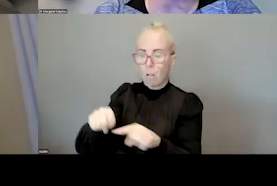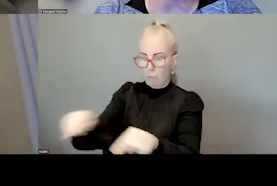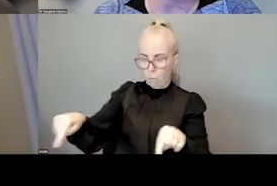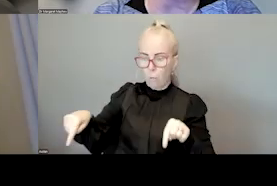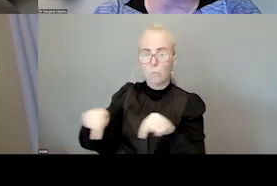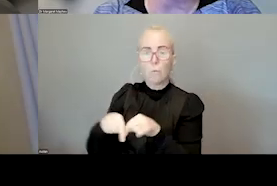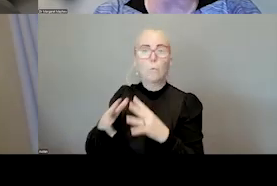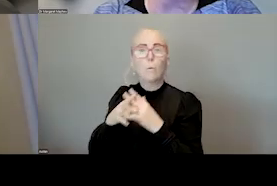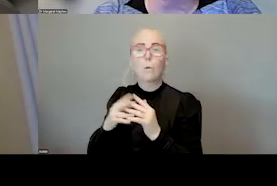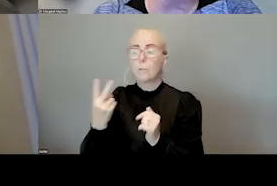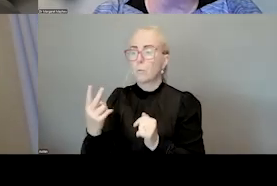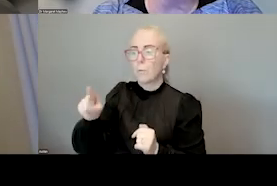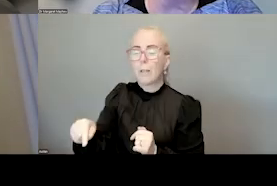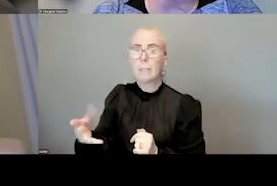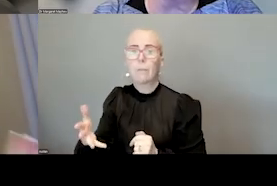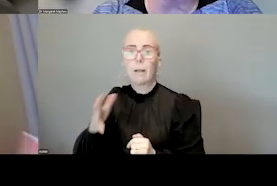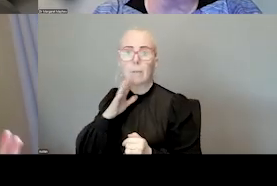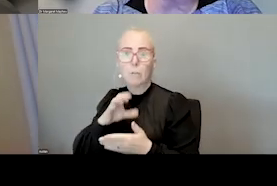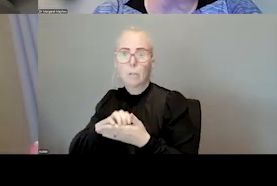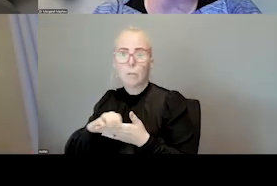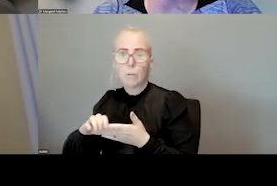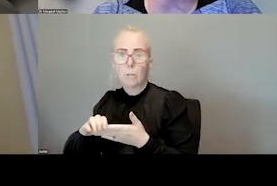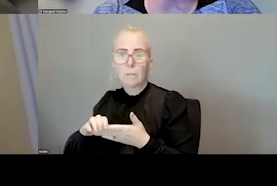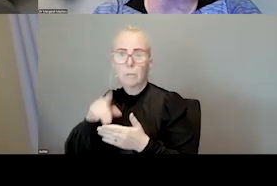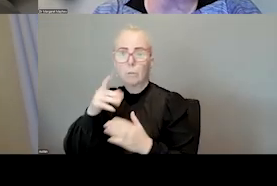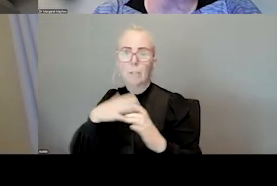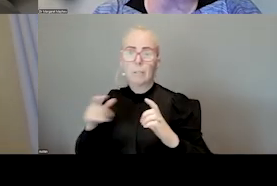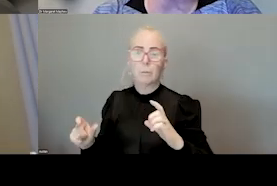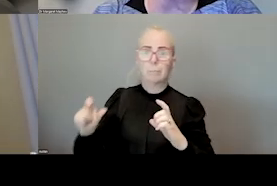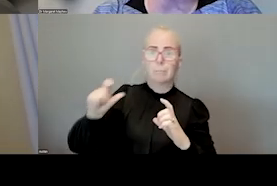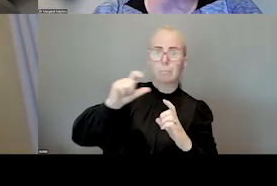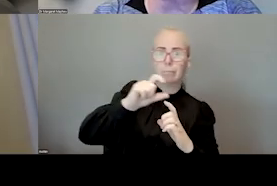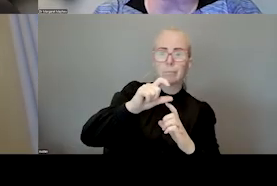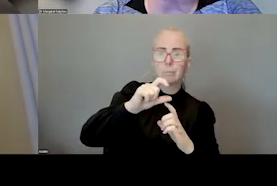Mhm. you need I guess, your budget needs to balance to that added